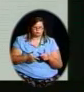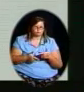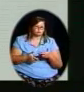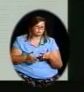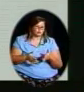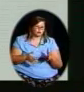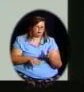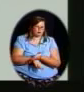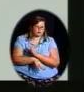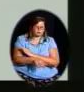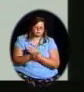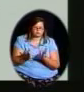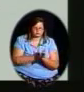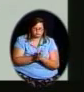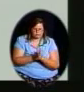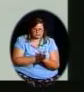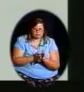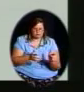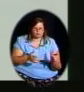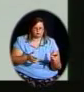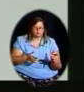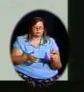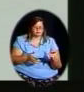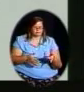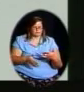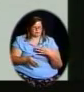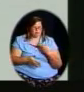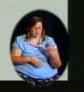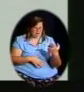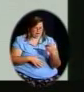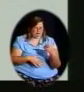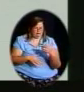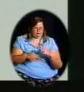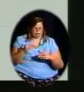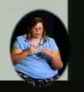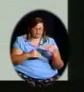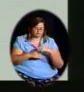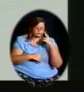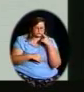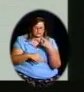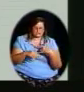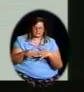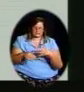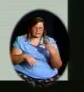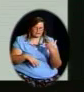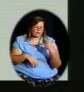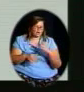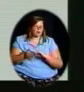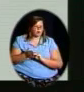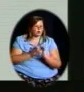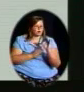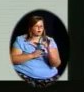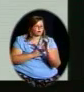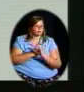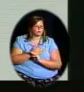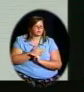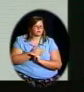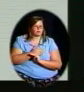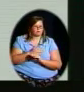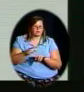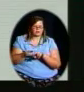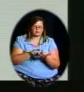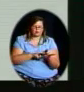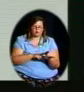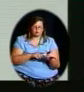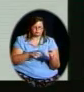We're helping students to be involved in higher levels of thinking and higher levels of curriculum. And we're working on closing the achievement